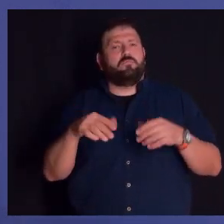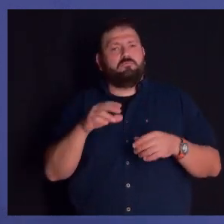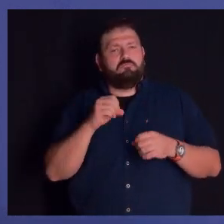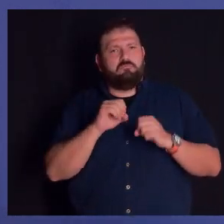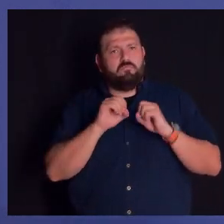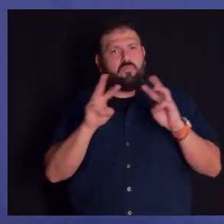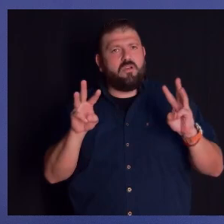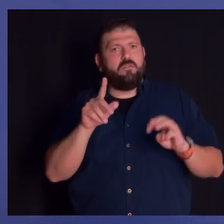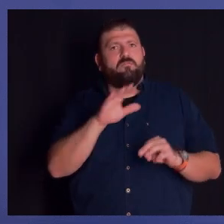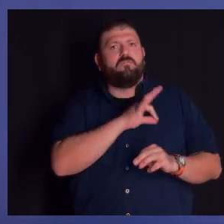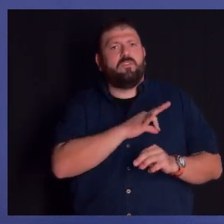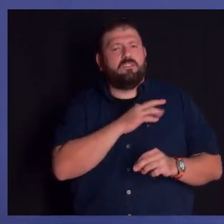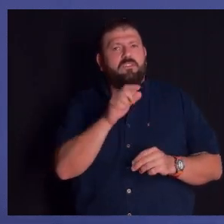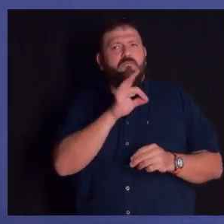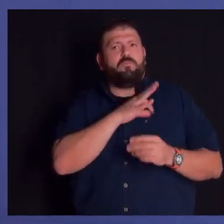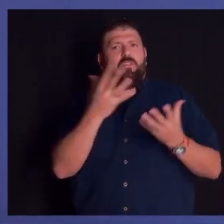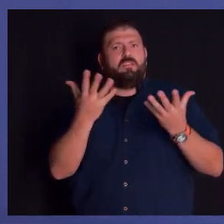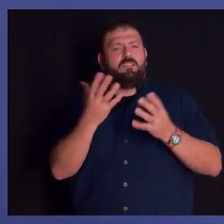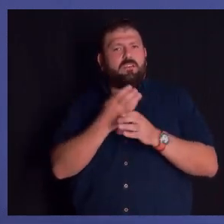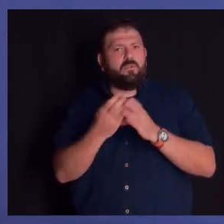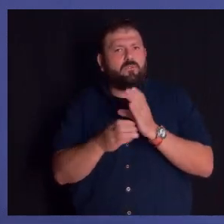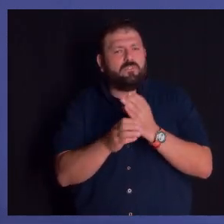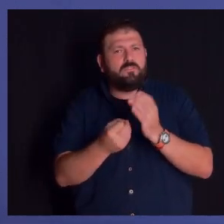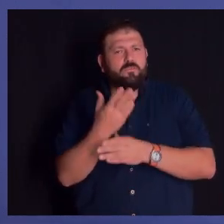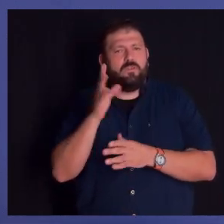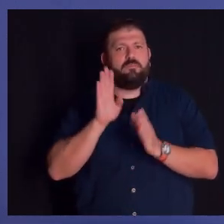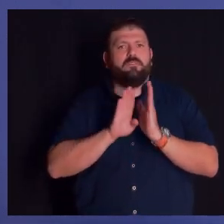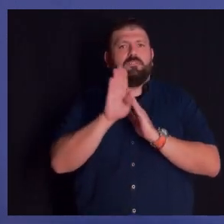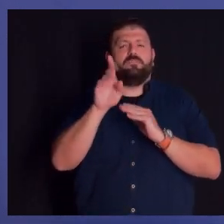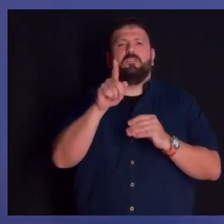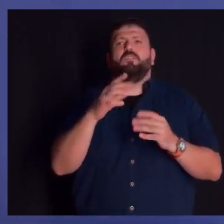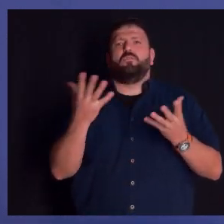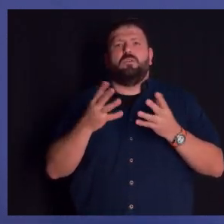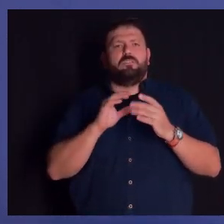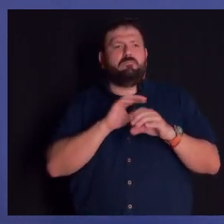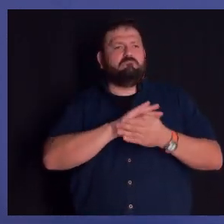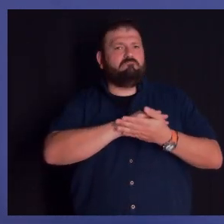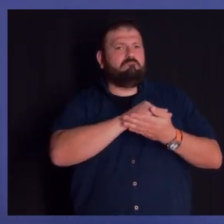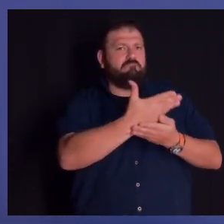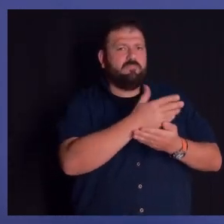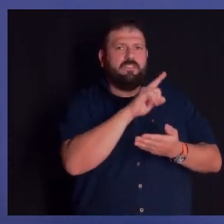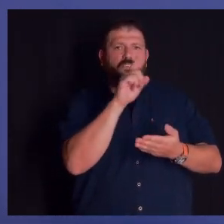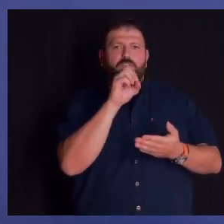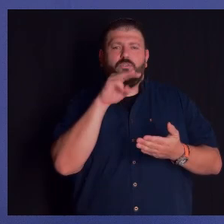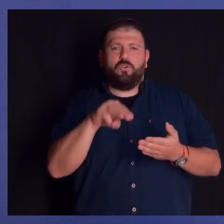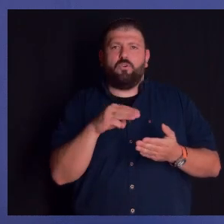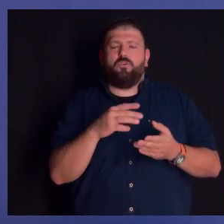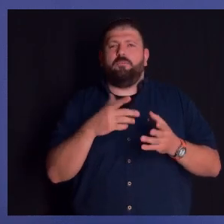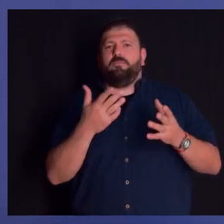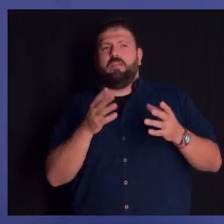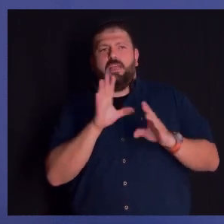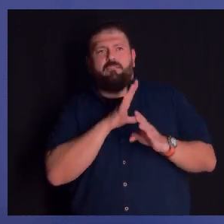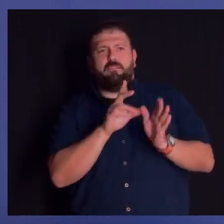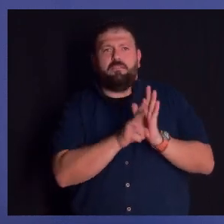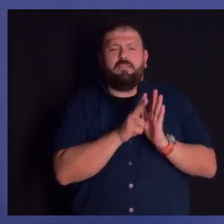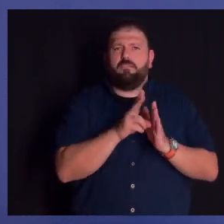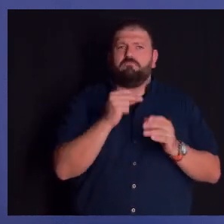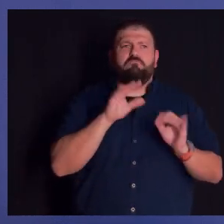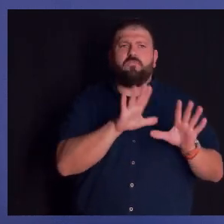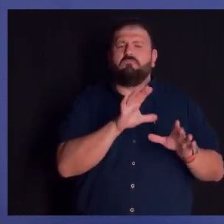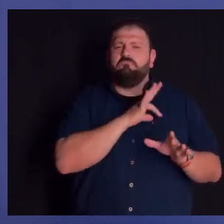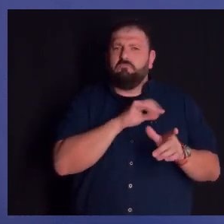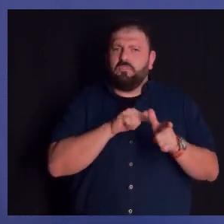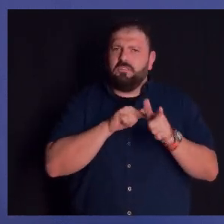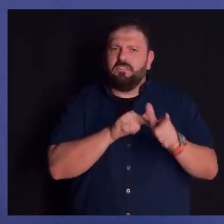always surprising me, doing new things. Now they're in Zoom. He was sending videos in English.